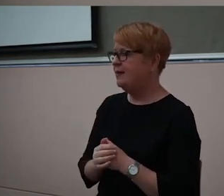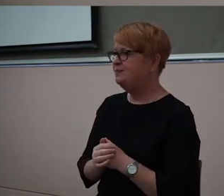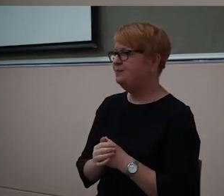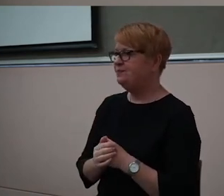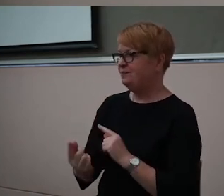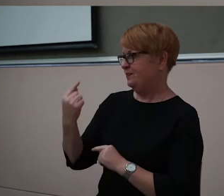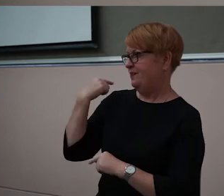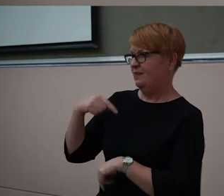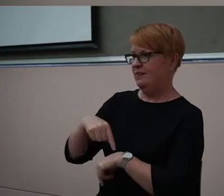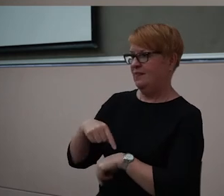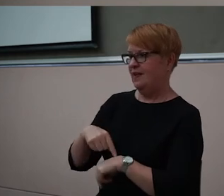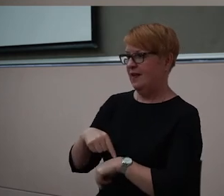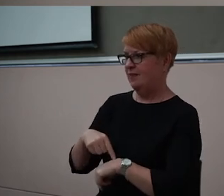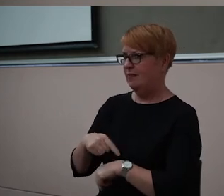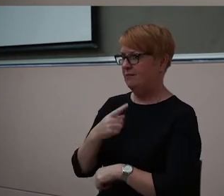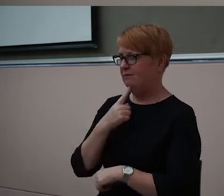special.